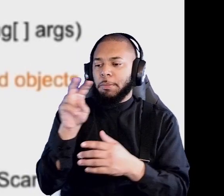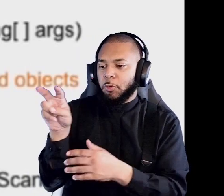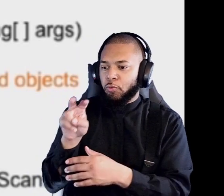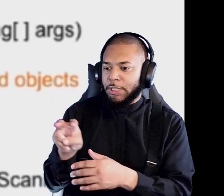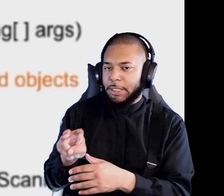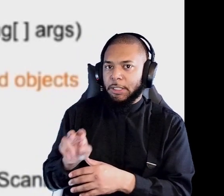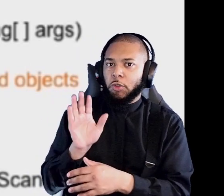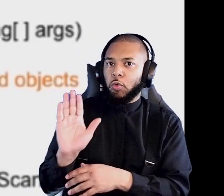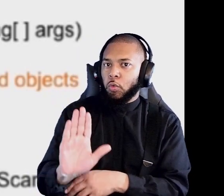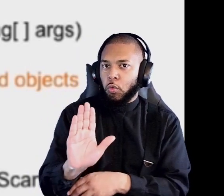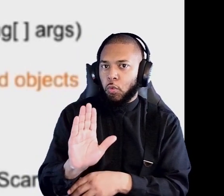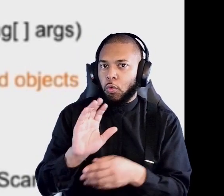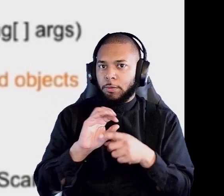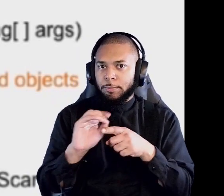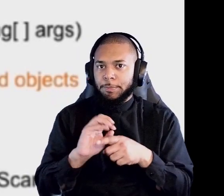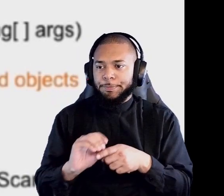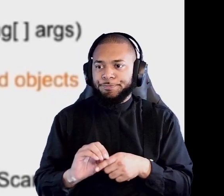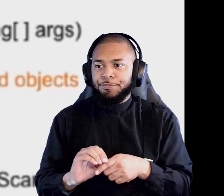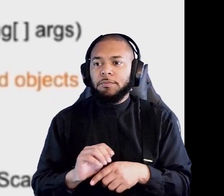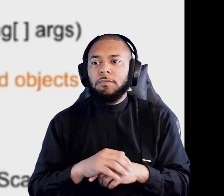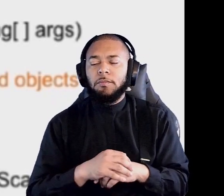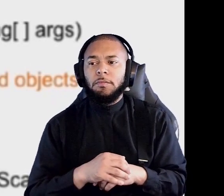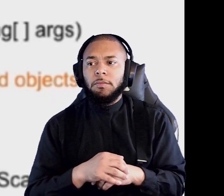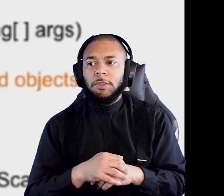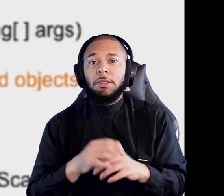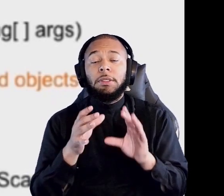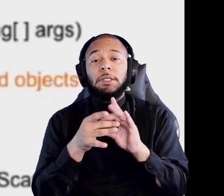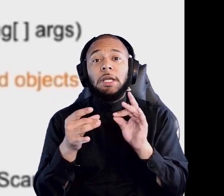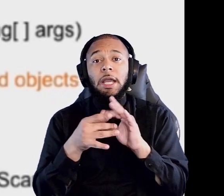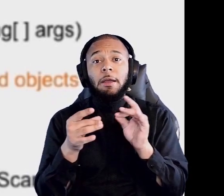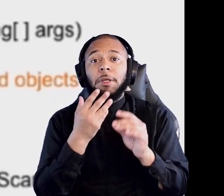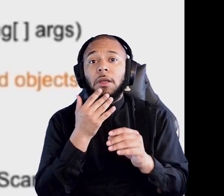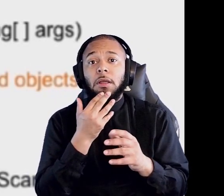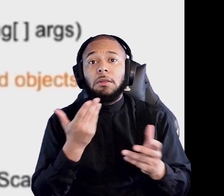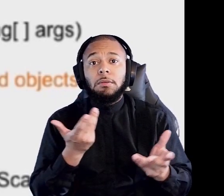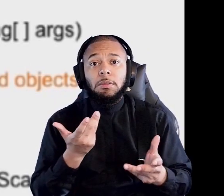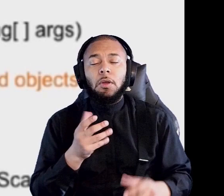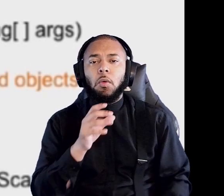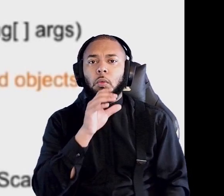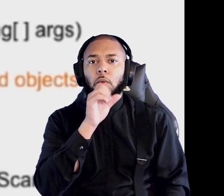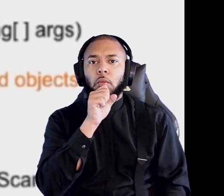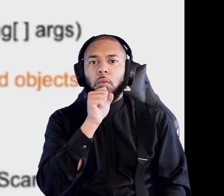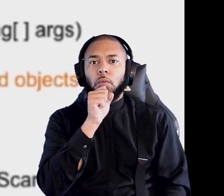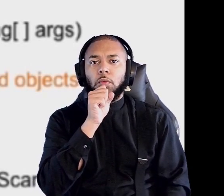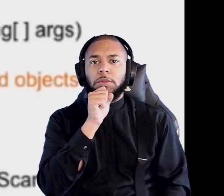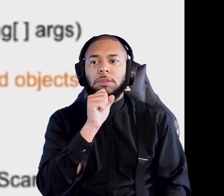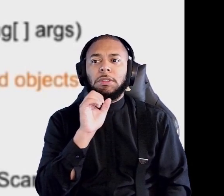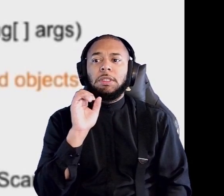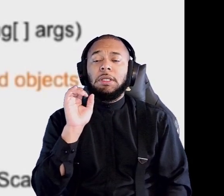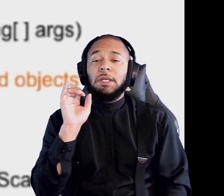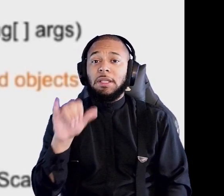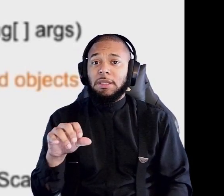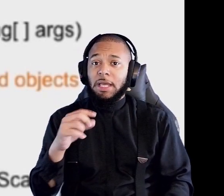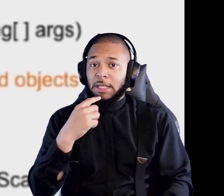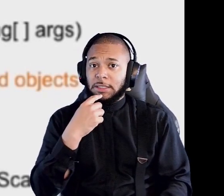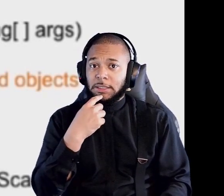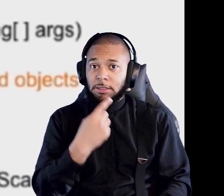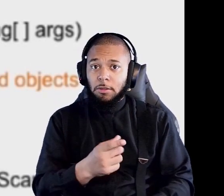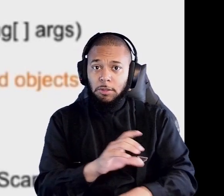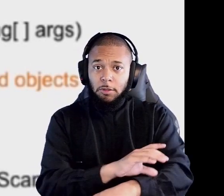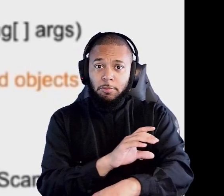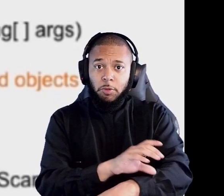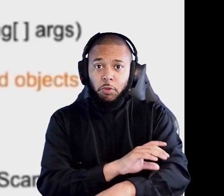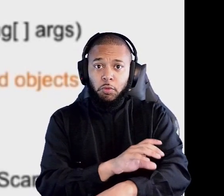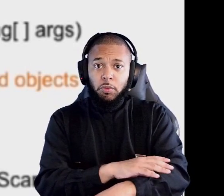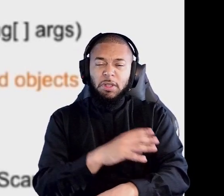turn orange in programs, and that is indicating to your computer, hey, don't look at me,